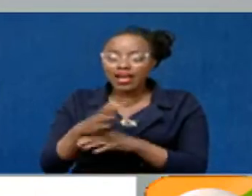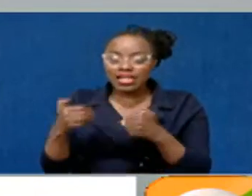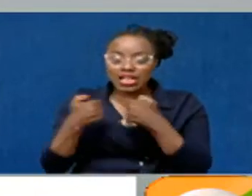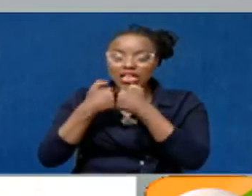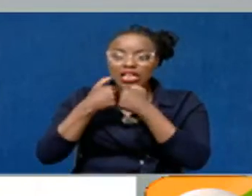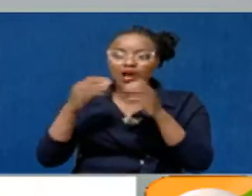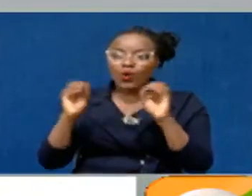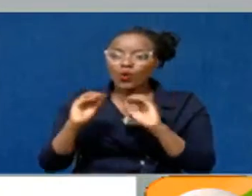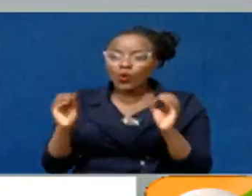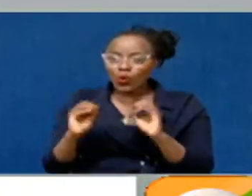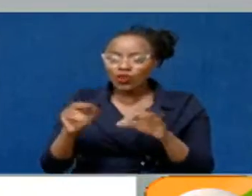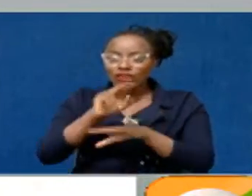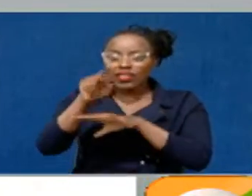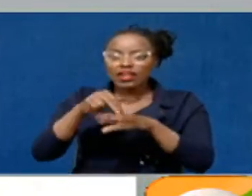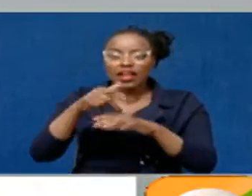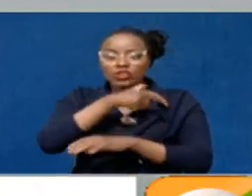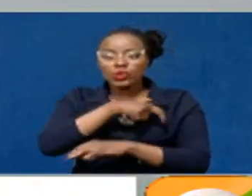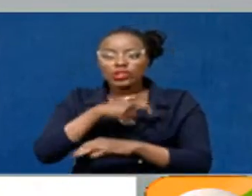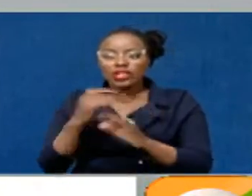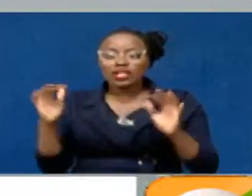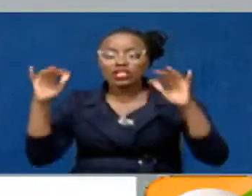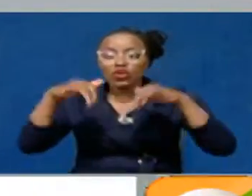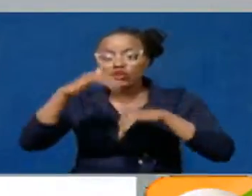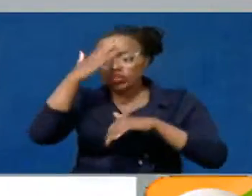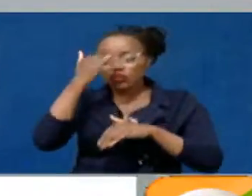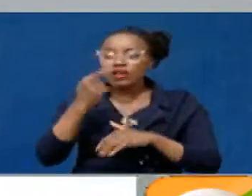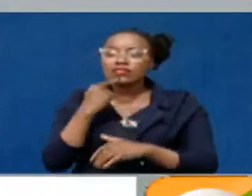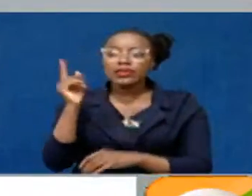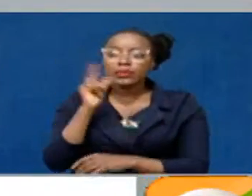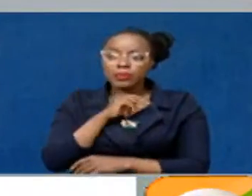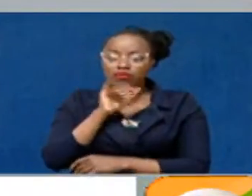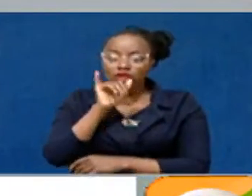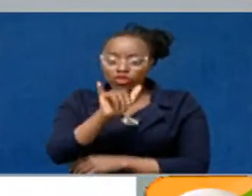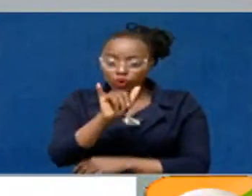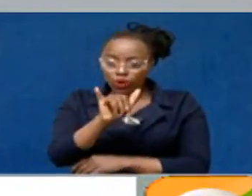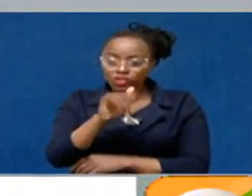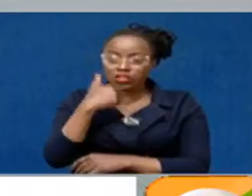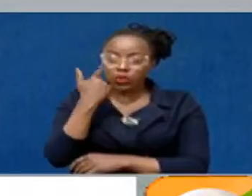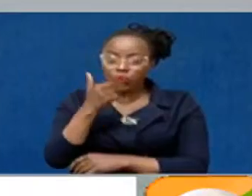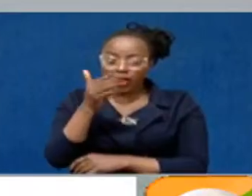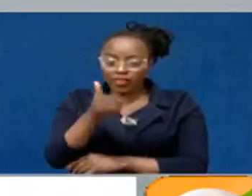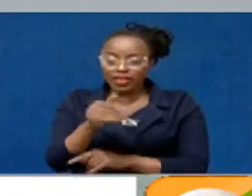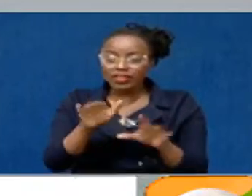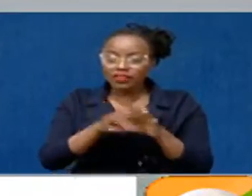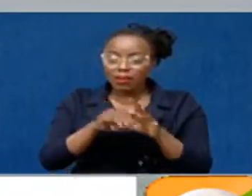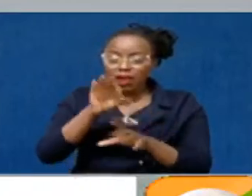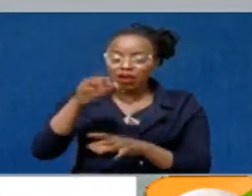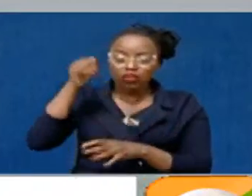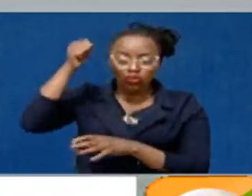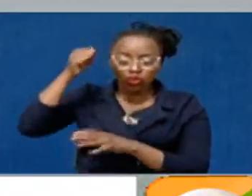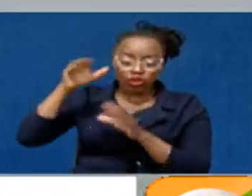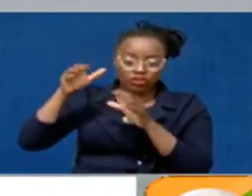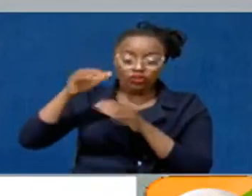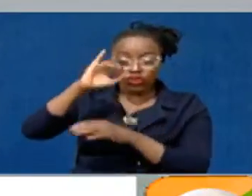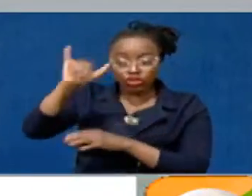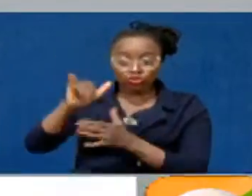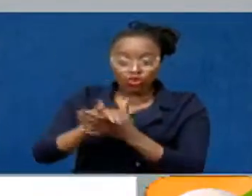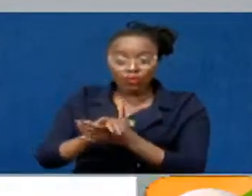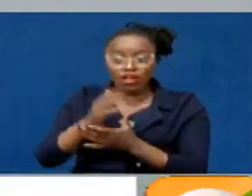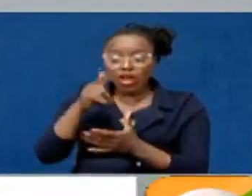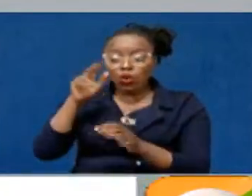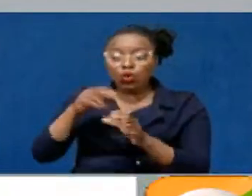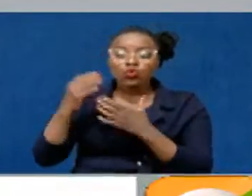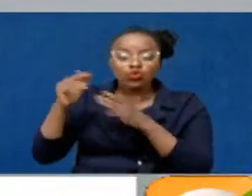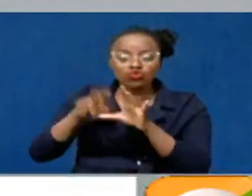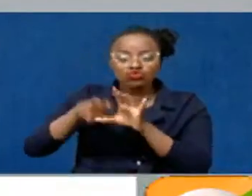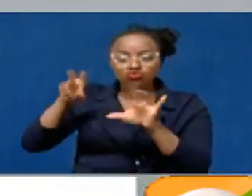confrontation at the National Delegates Conference, because as you said, those members of Jubilee who will hopefully